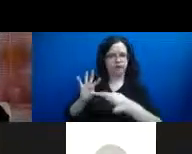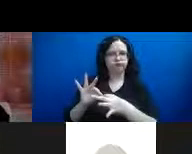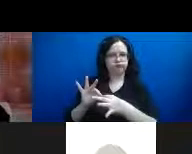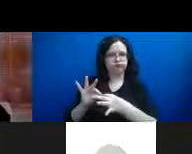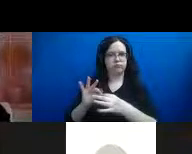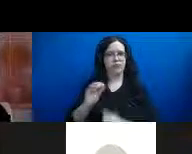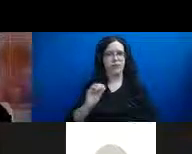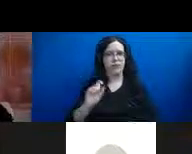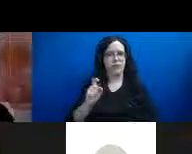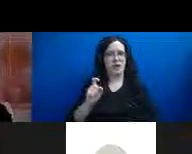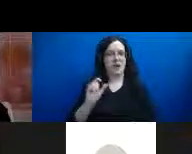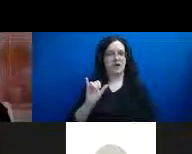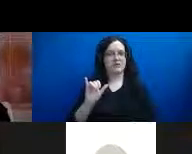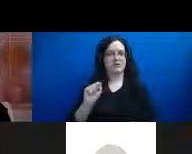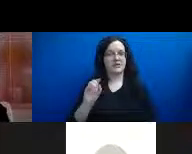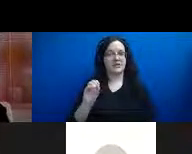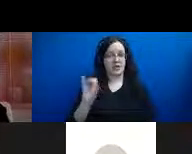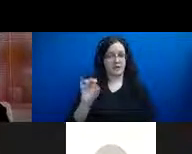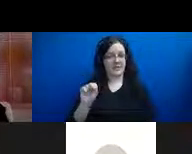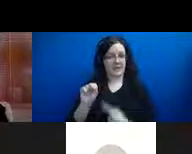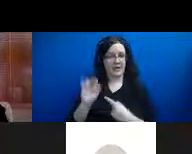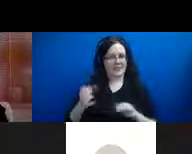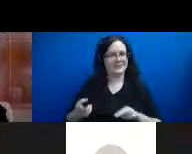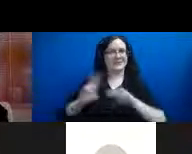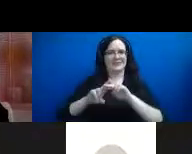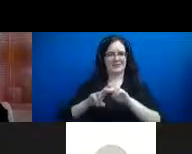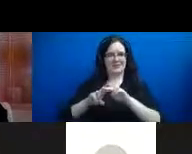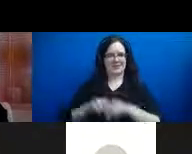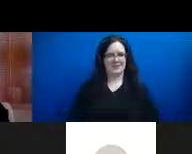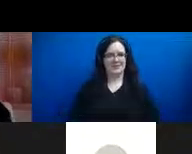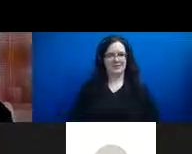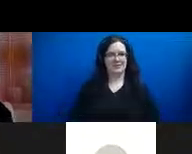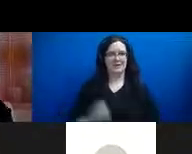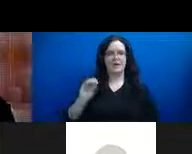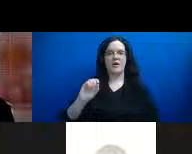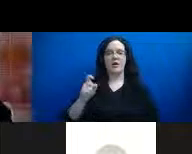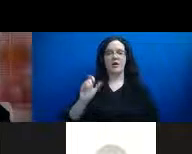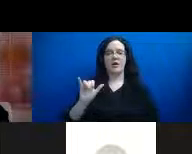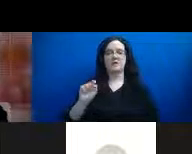Oxytocin increases. And oxytocin, of course, is that,